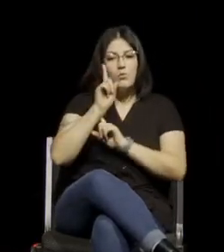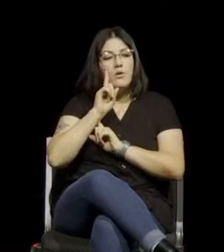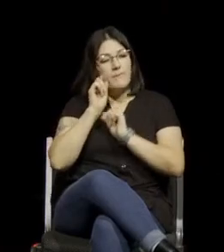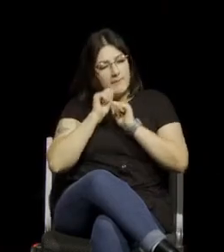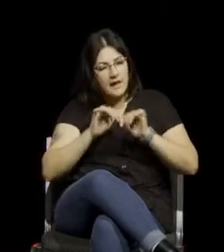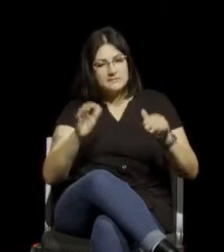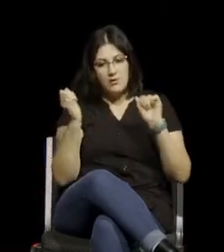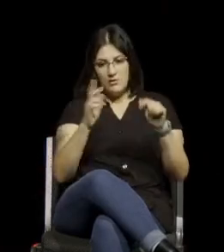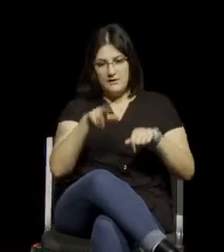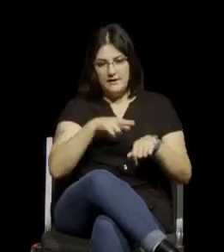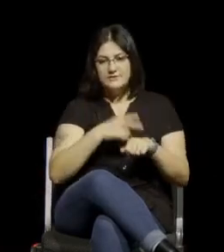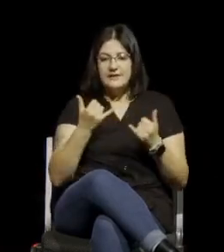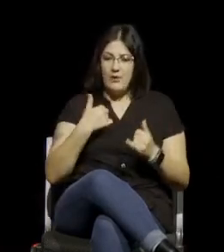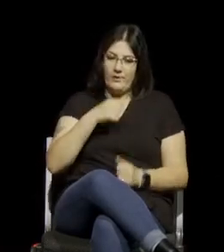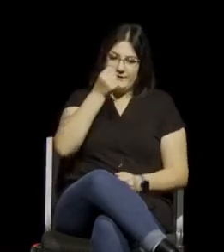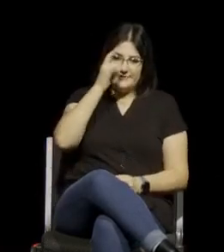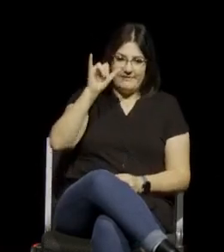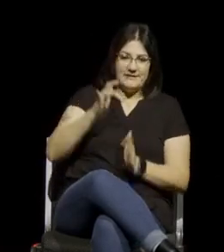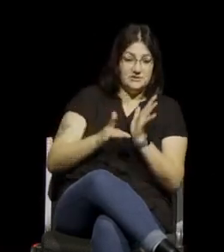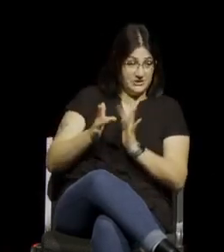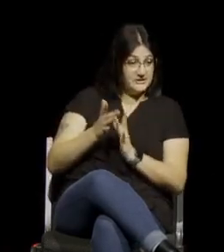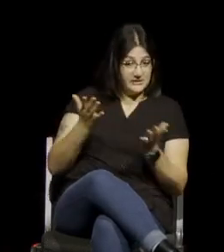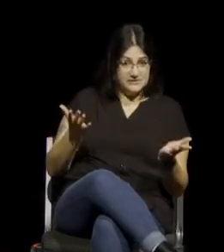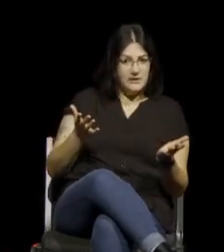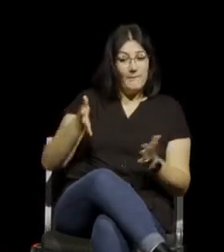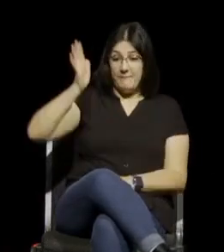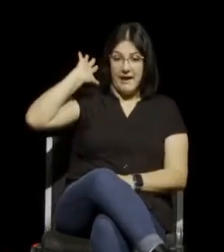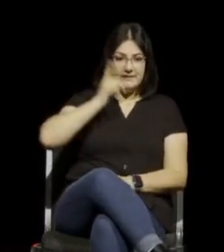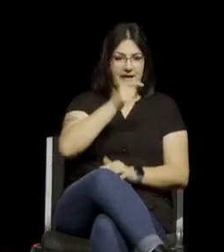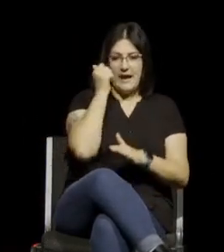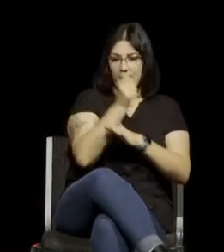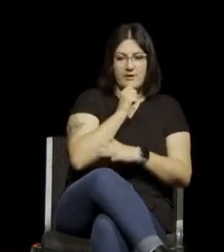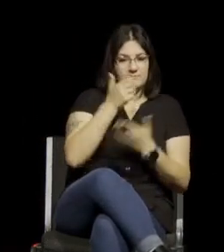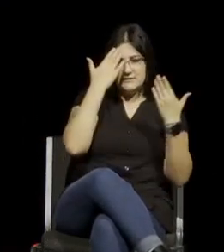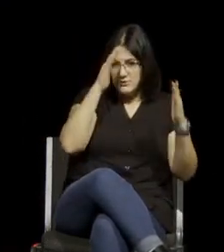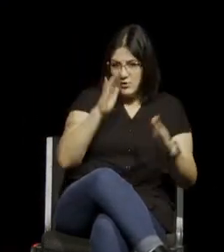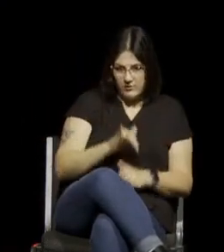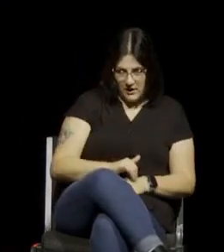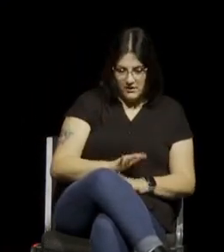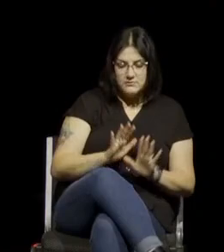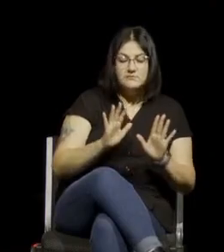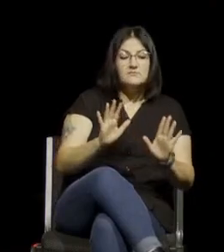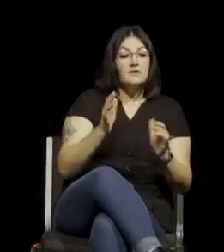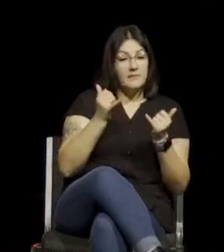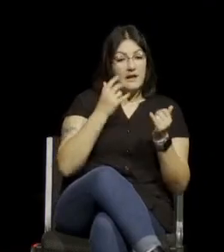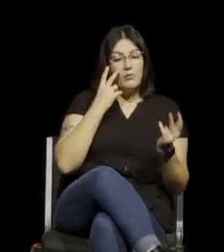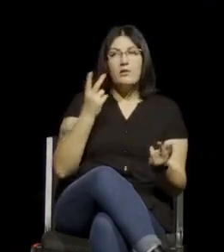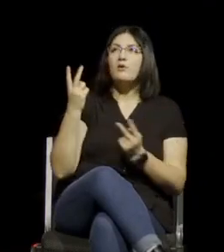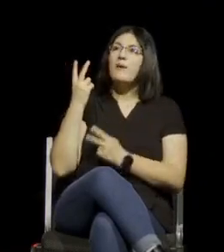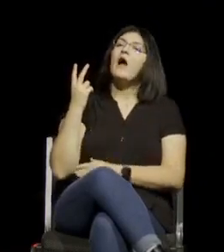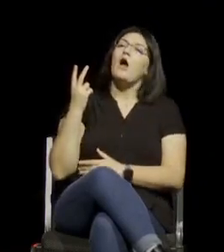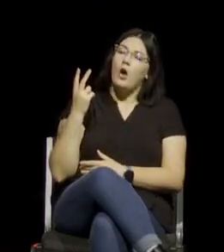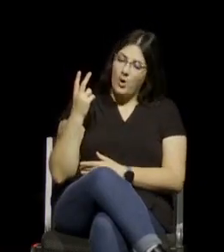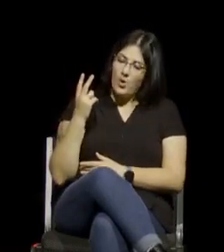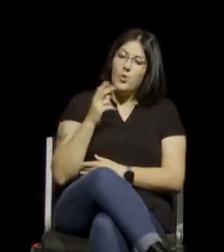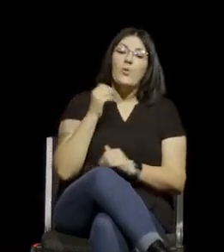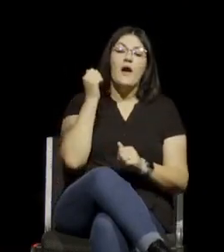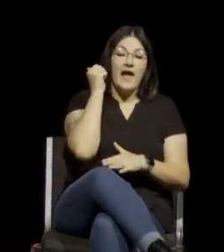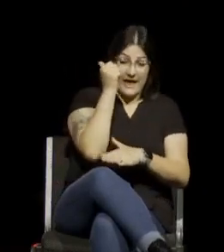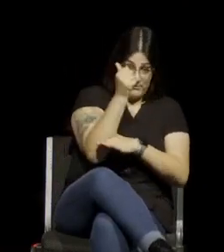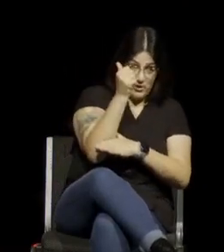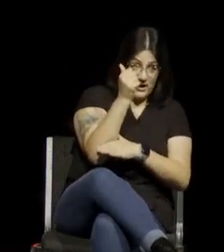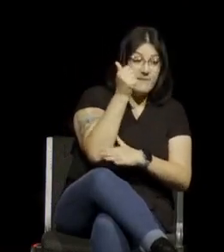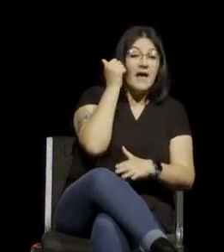nations. And we now understand that to be Jesus, right? But he didn't know that was going to be Jesus at the time. But as we're be able to look back, we can see that. Well,